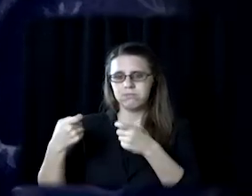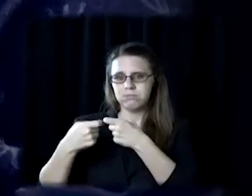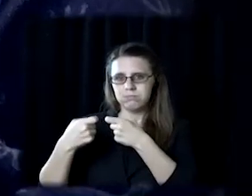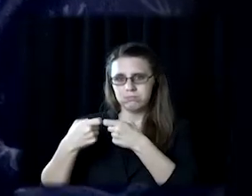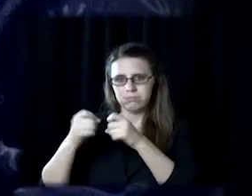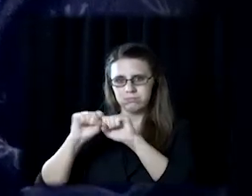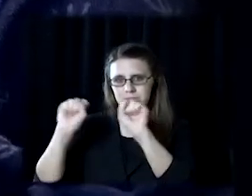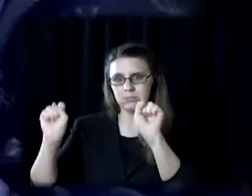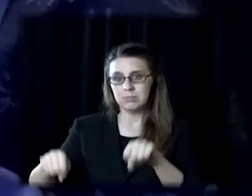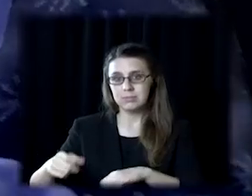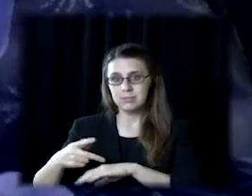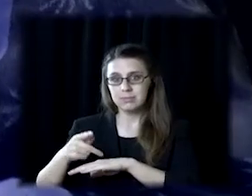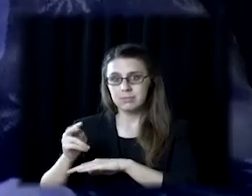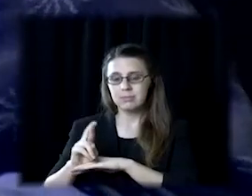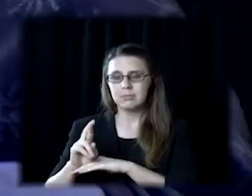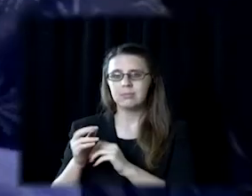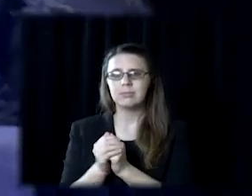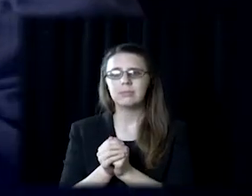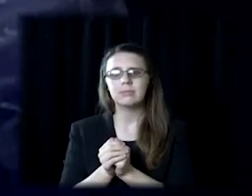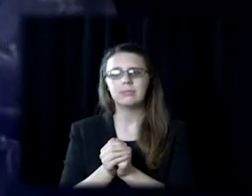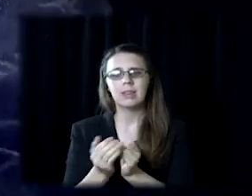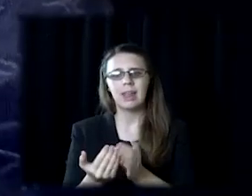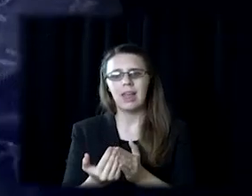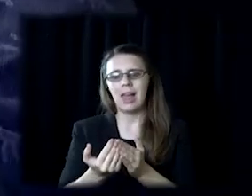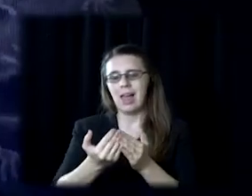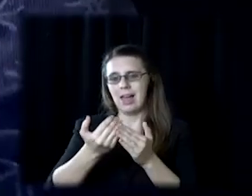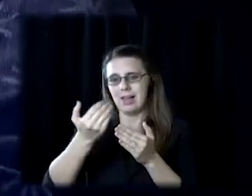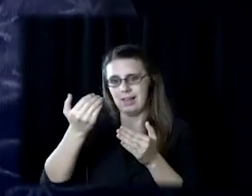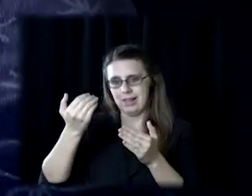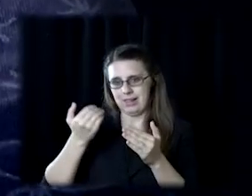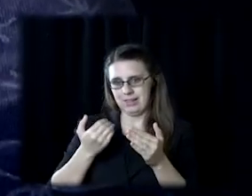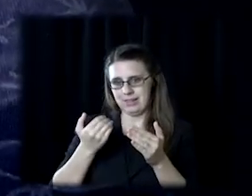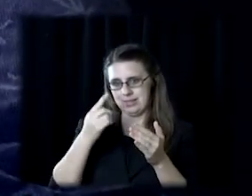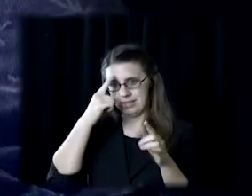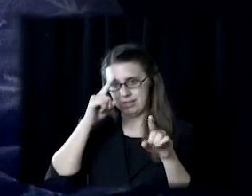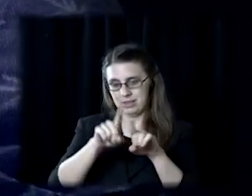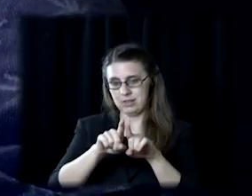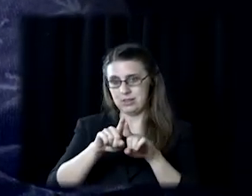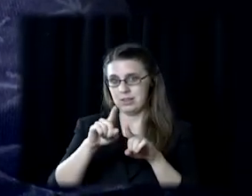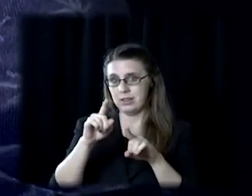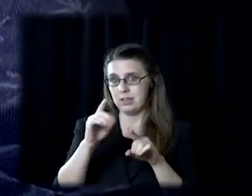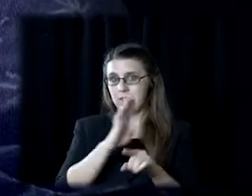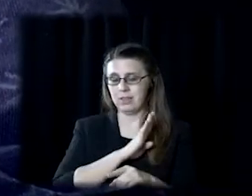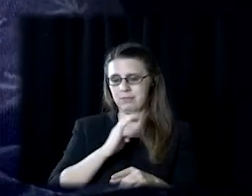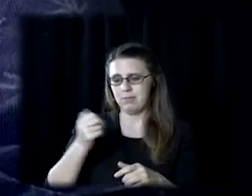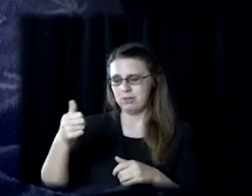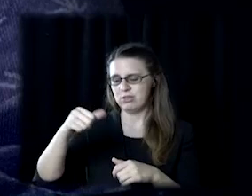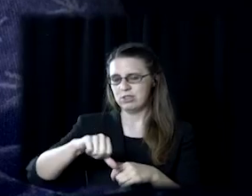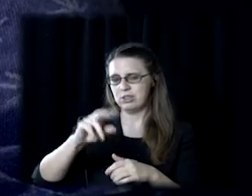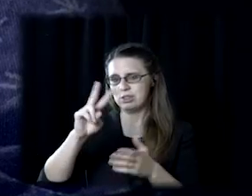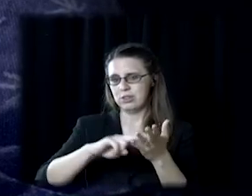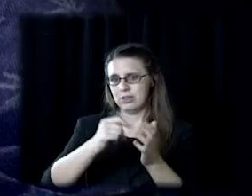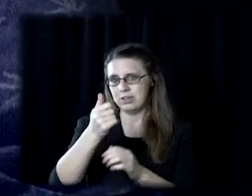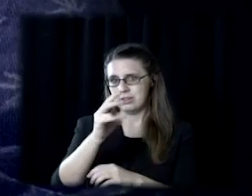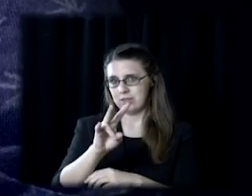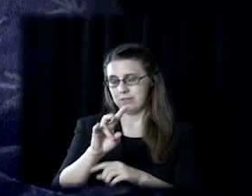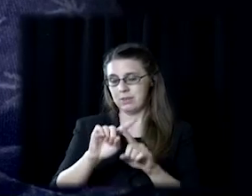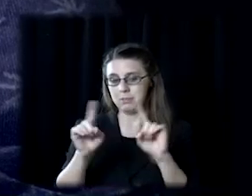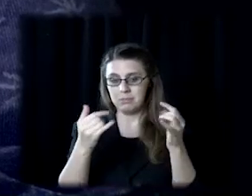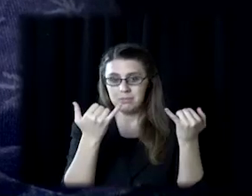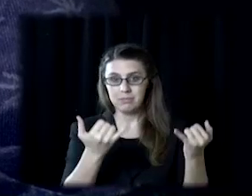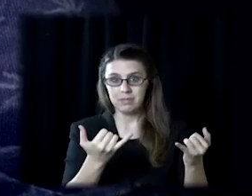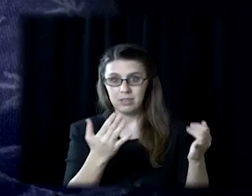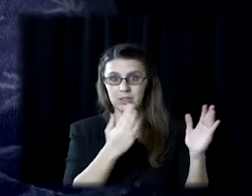prior restructuring support agreement, which the board rejected in 2017, the current agreement would save PREPA